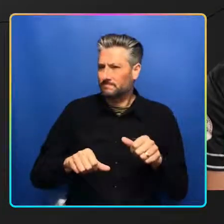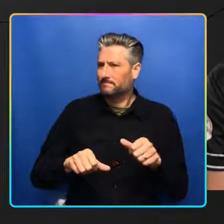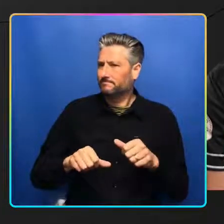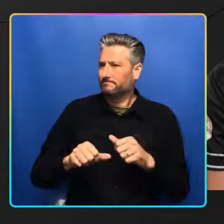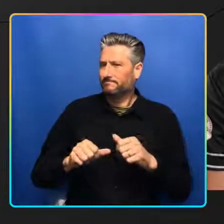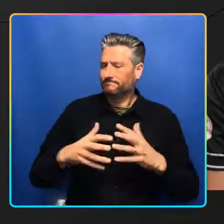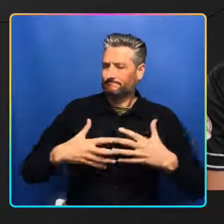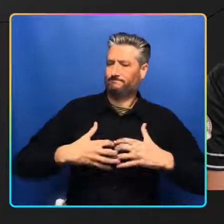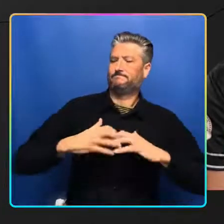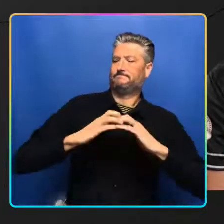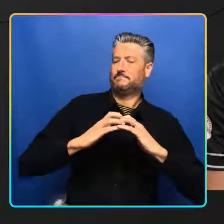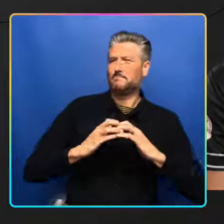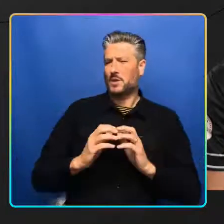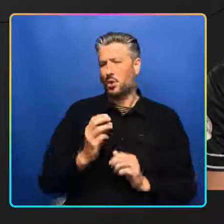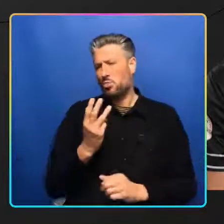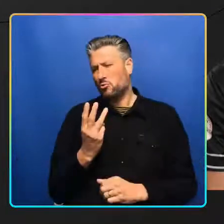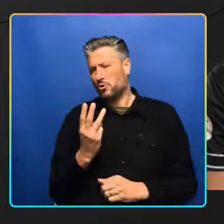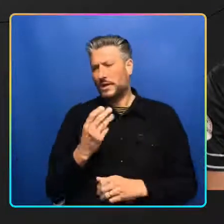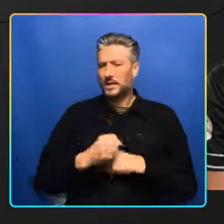Microsoft MVP in AI.